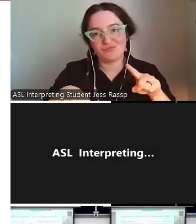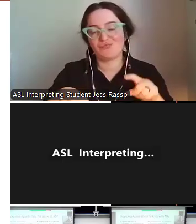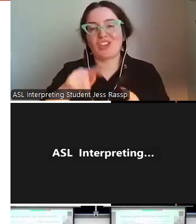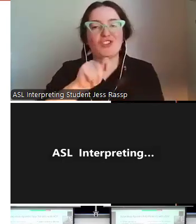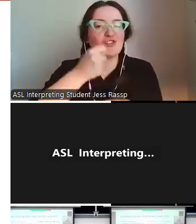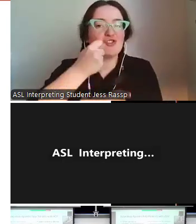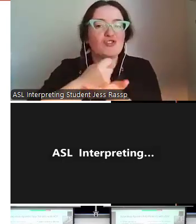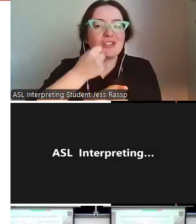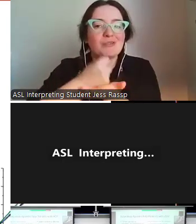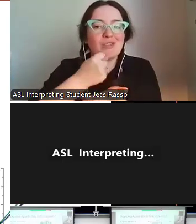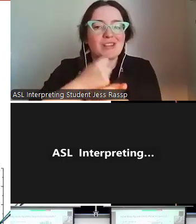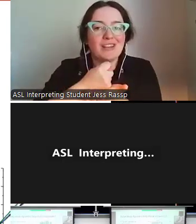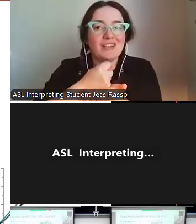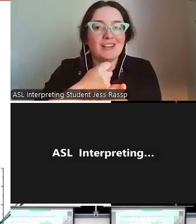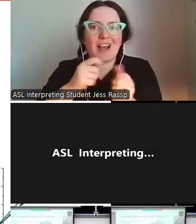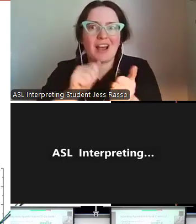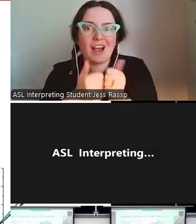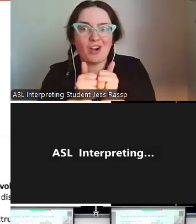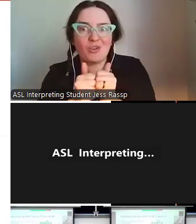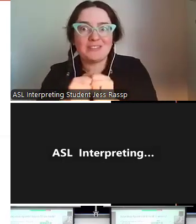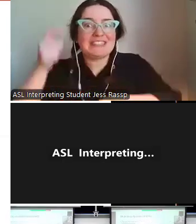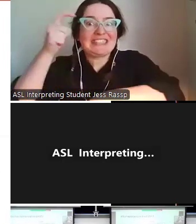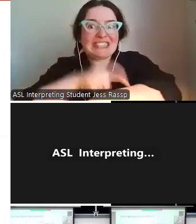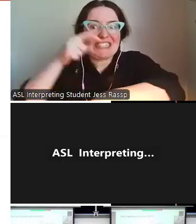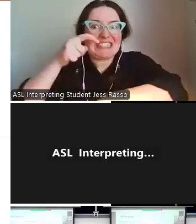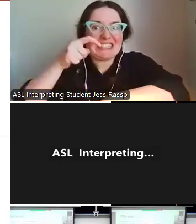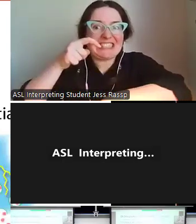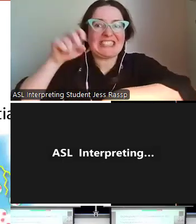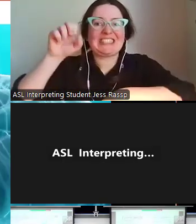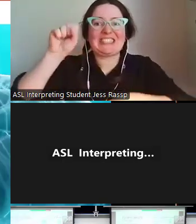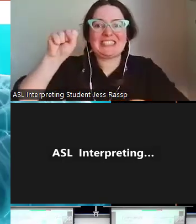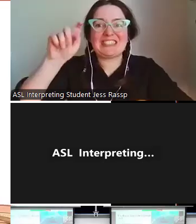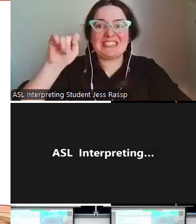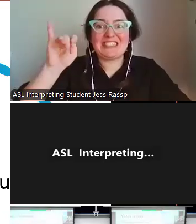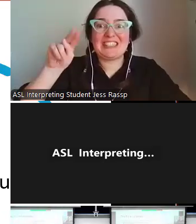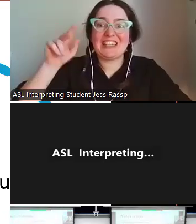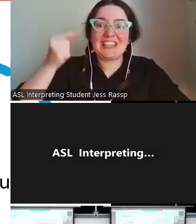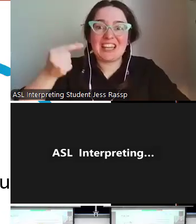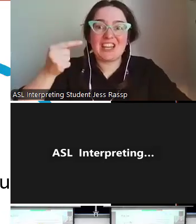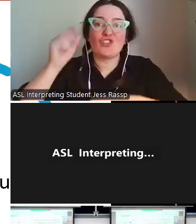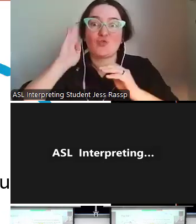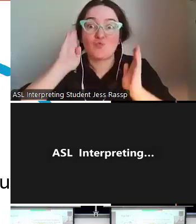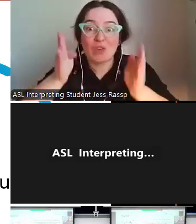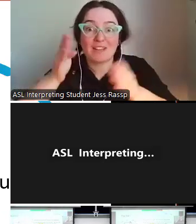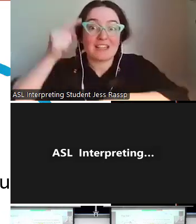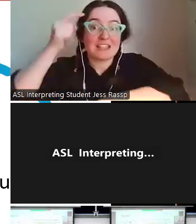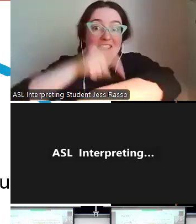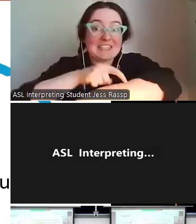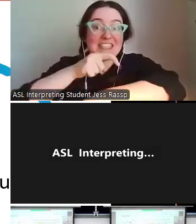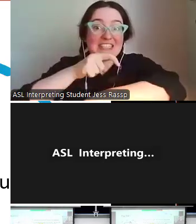have done, actually, if we go back to this, they have created, it's really cool.